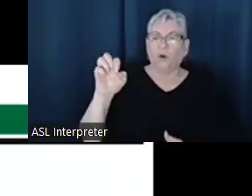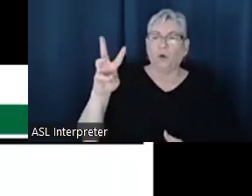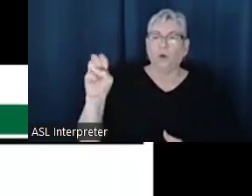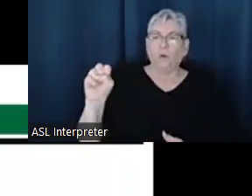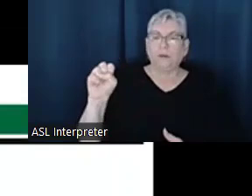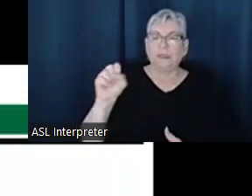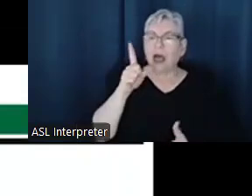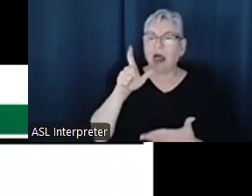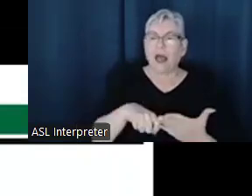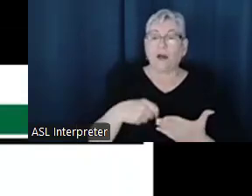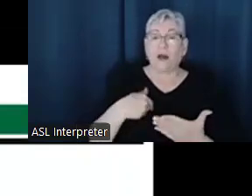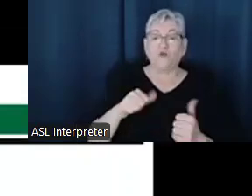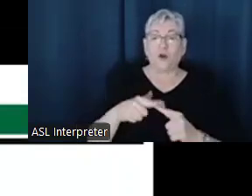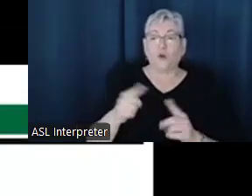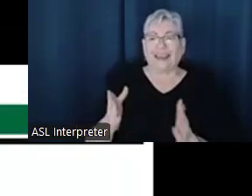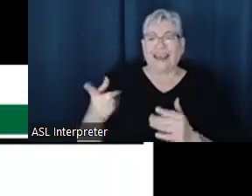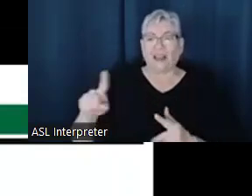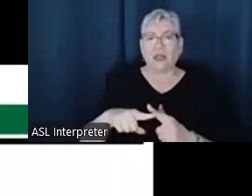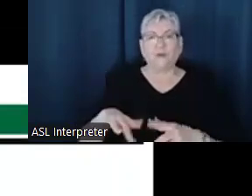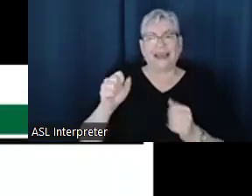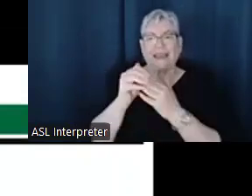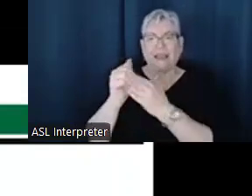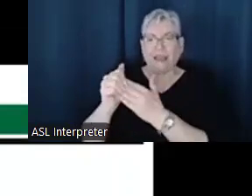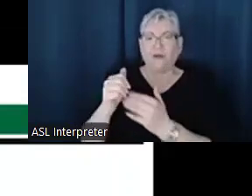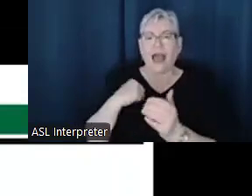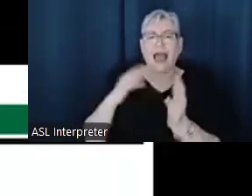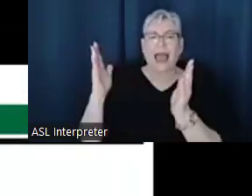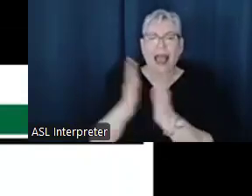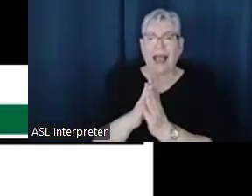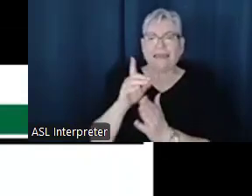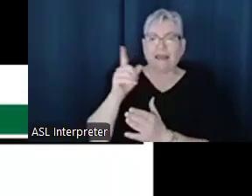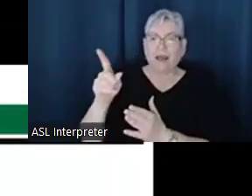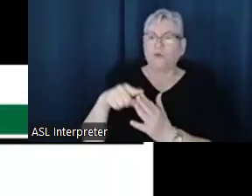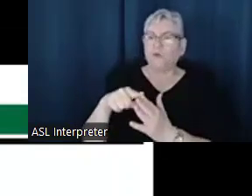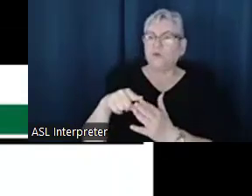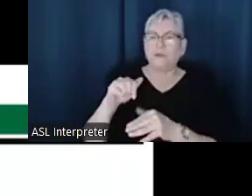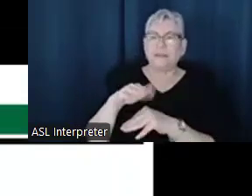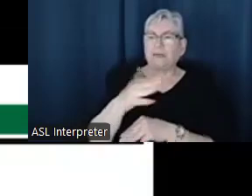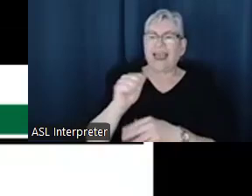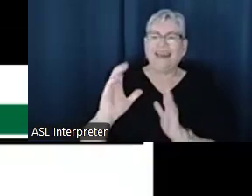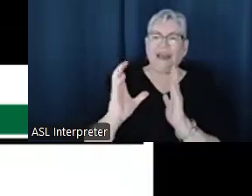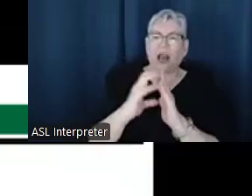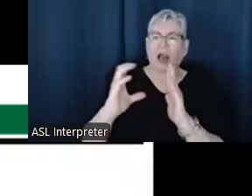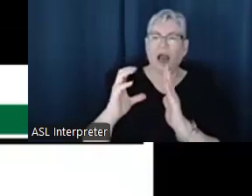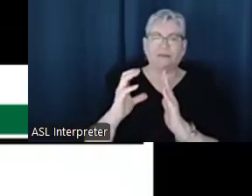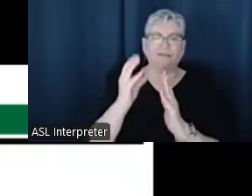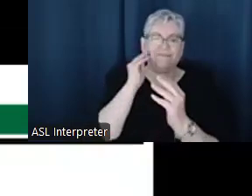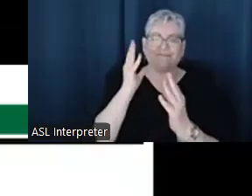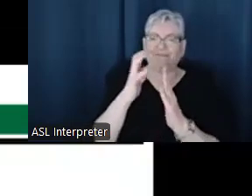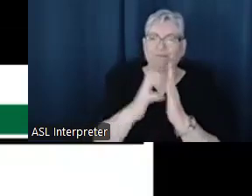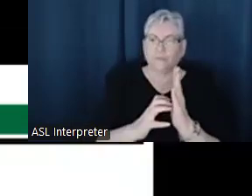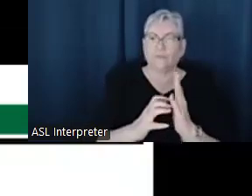And she asked each of them to submit content, anything they want. And still, it is